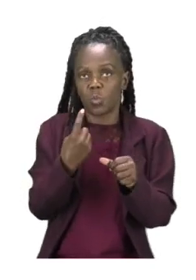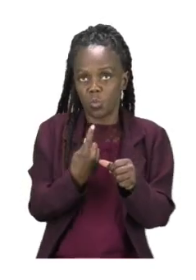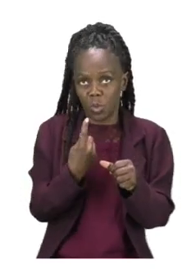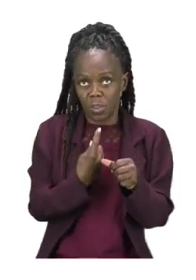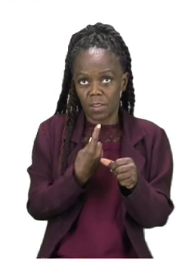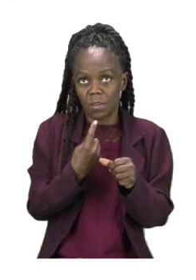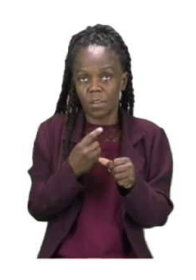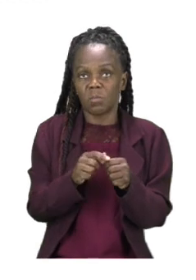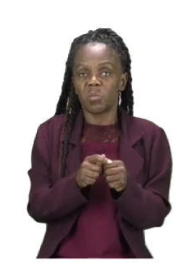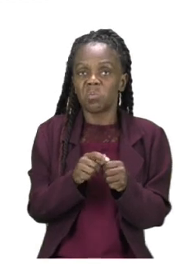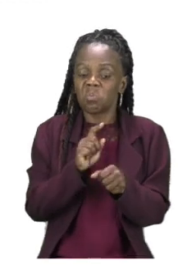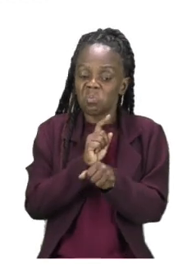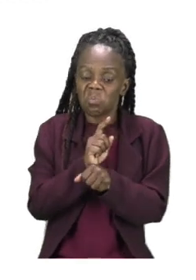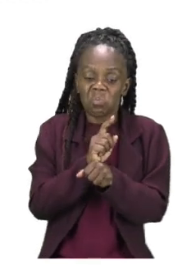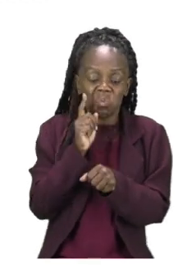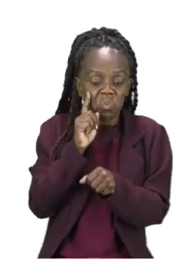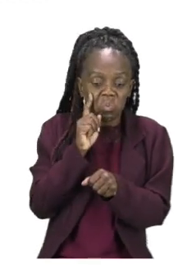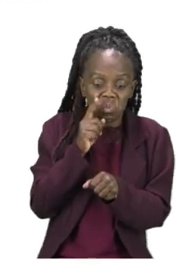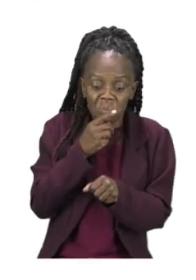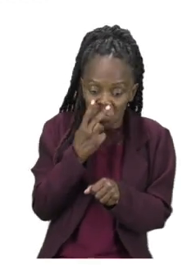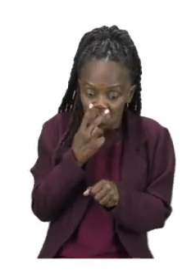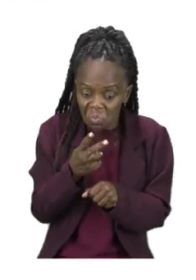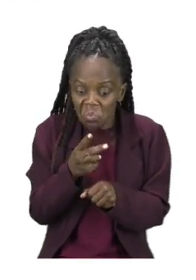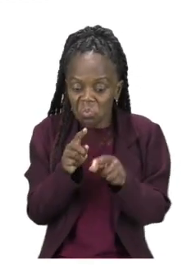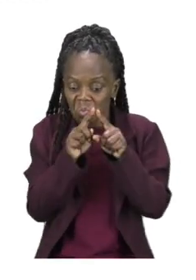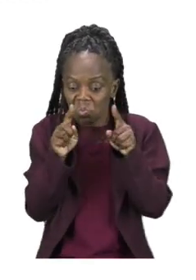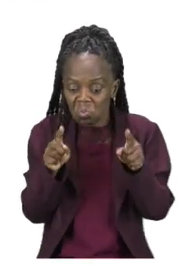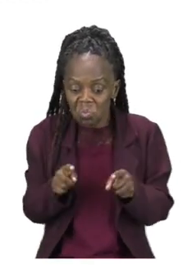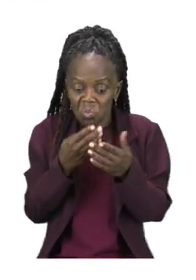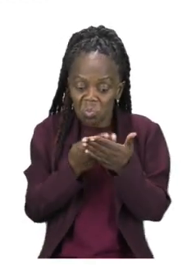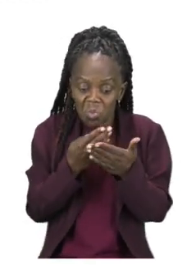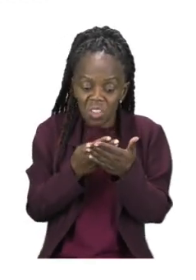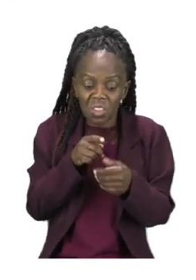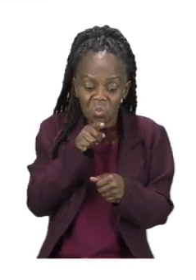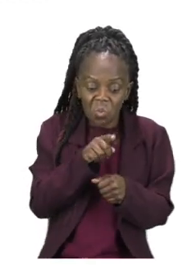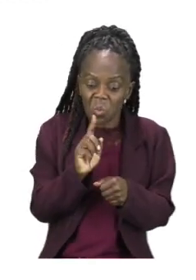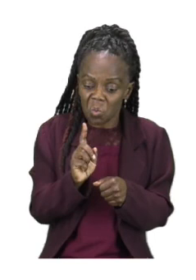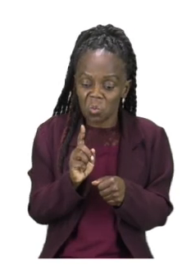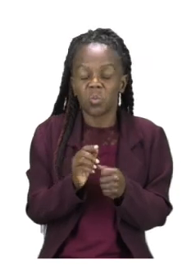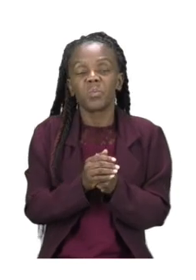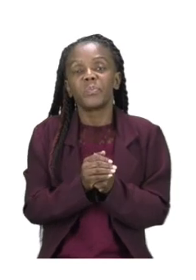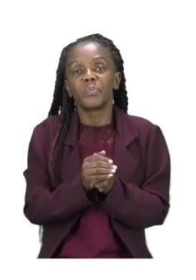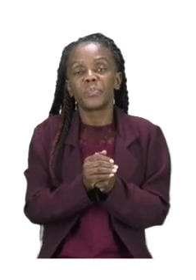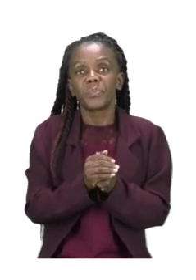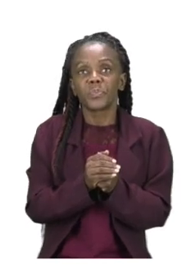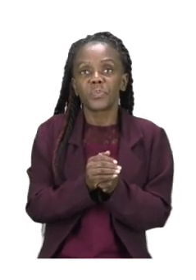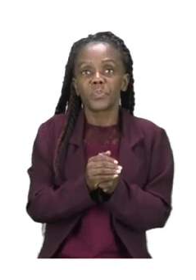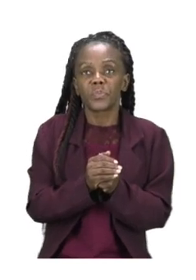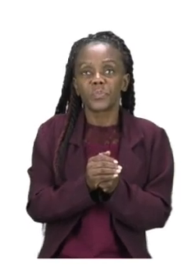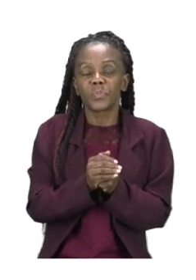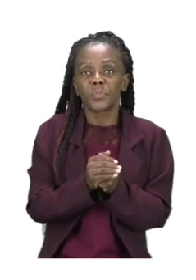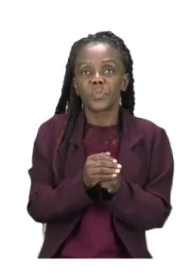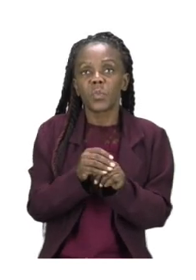the picture and ask for help if you don't know how to pronounce some of the words. Take